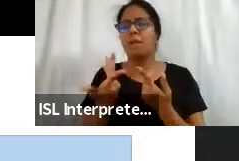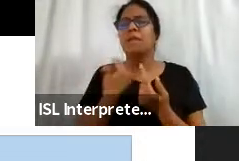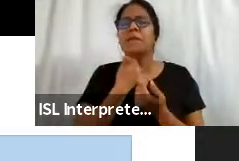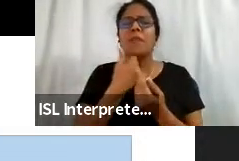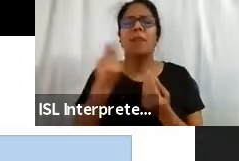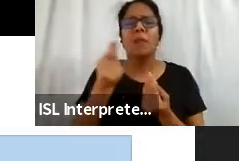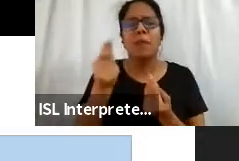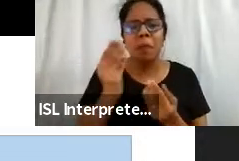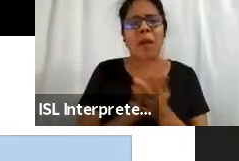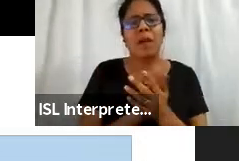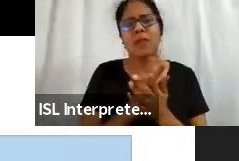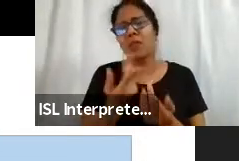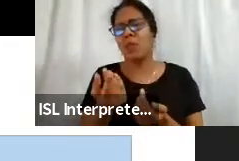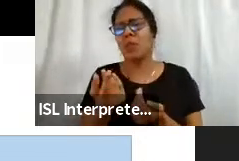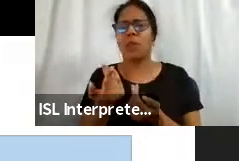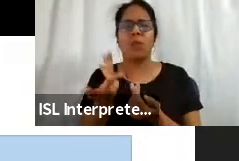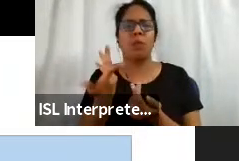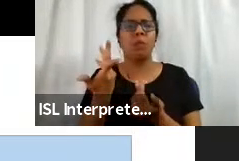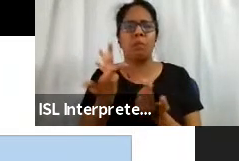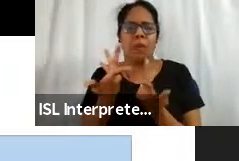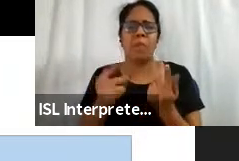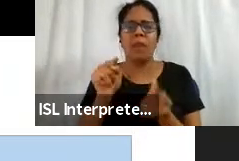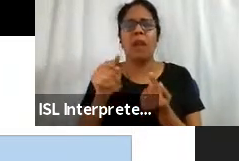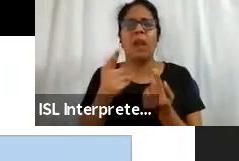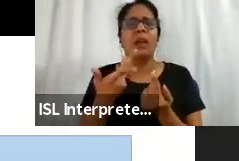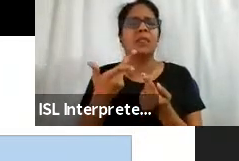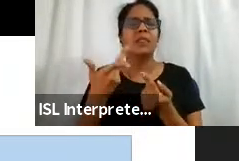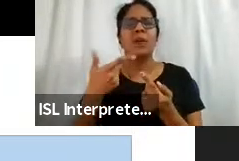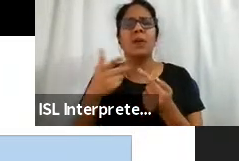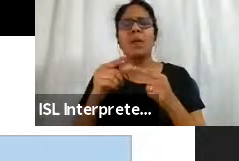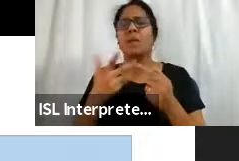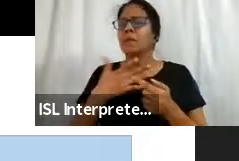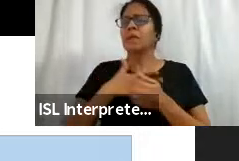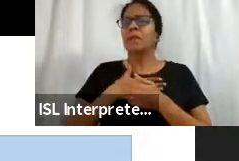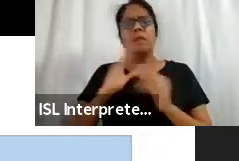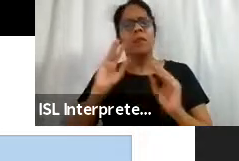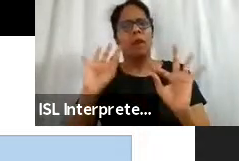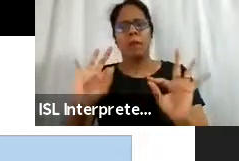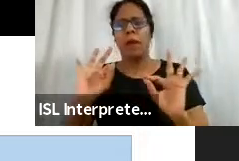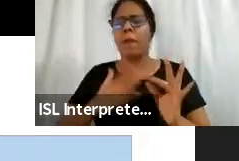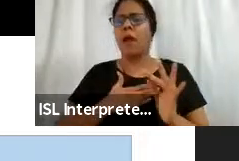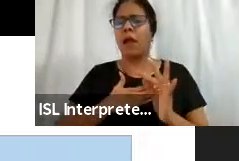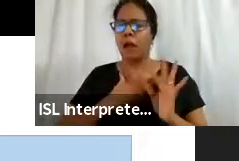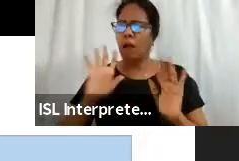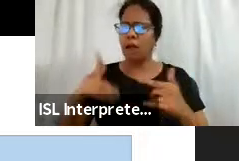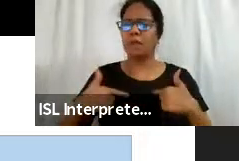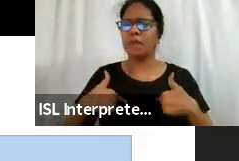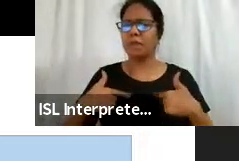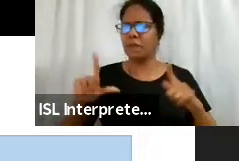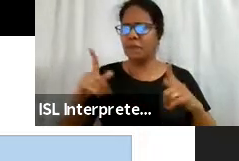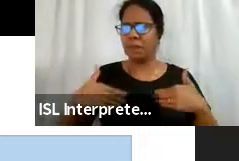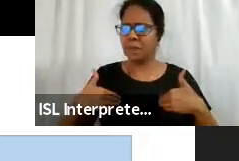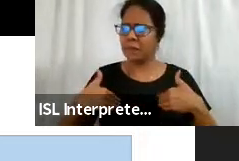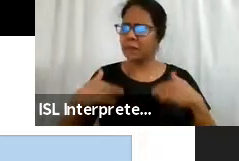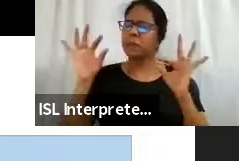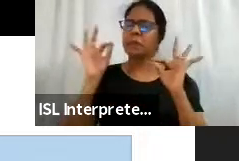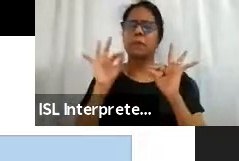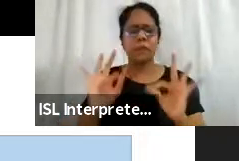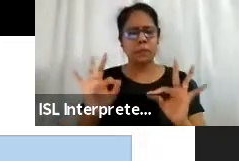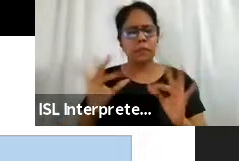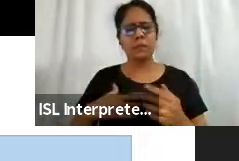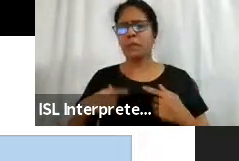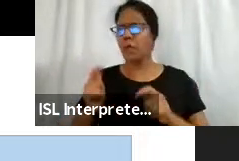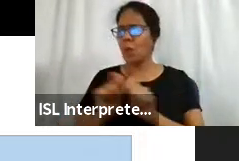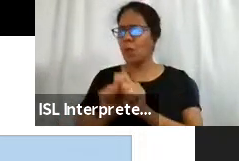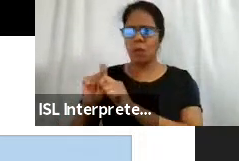what we medically call the saturation is fine, the lung, that which represents that the lung functions are